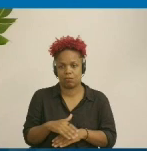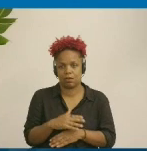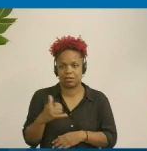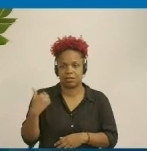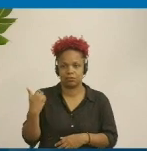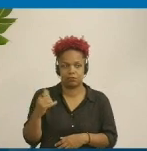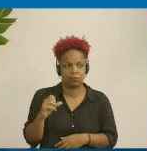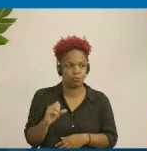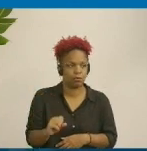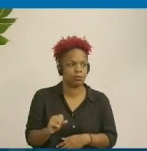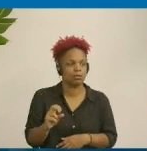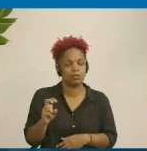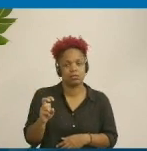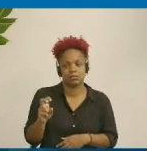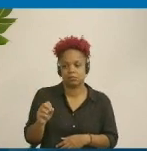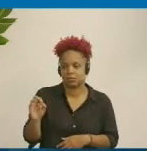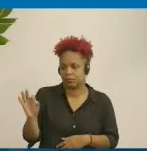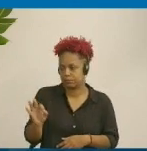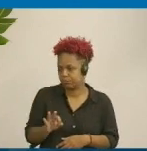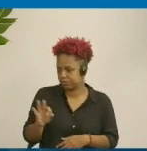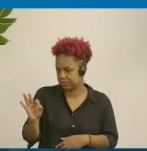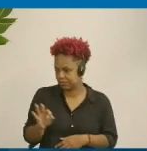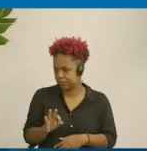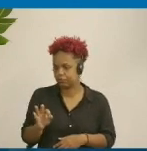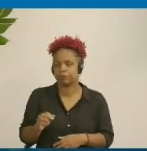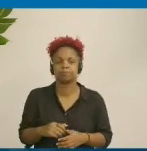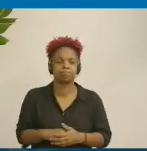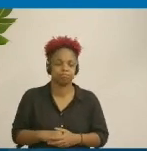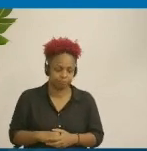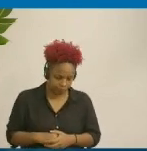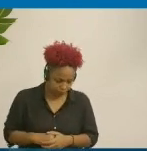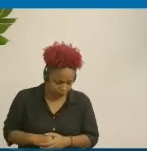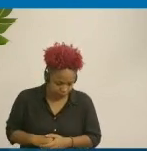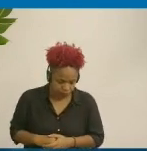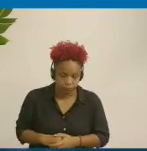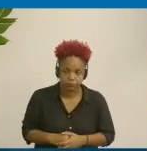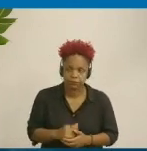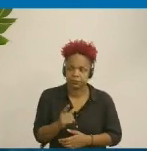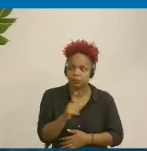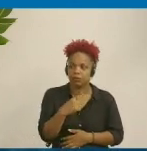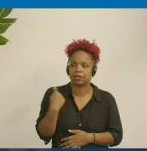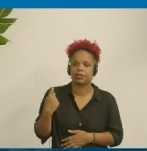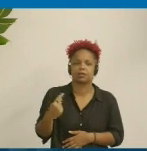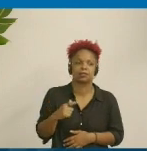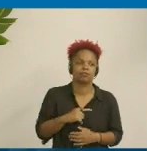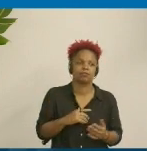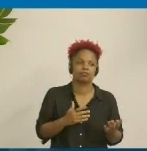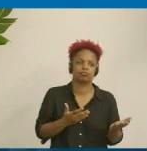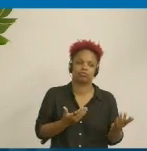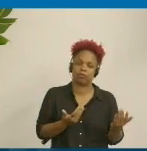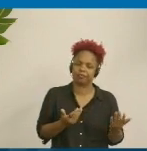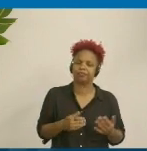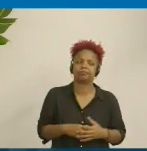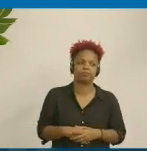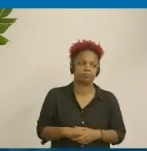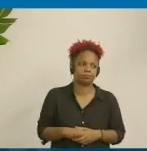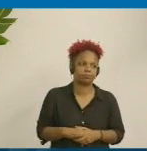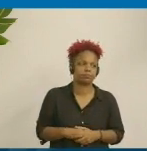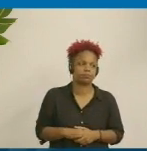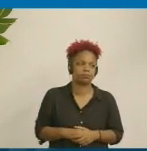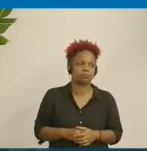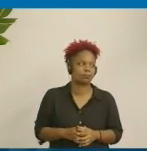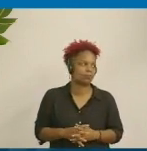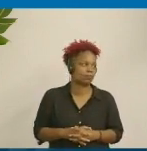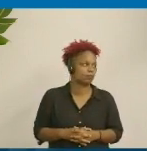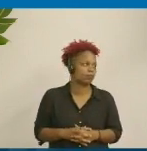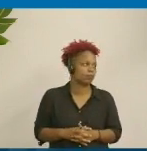the situation for them is. And beyond this, we still had something worse, which was COVID. So the homeless people in